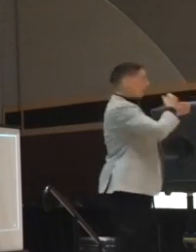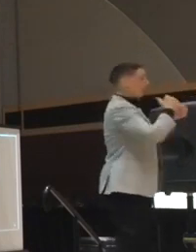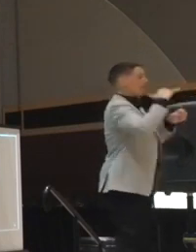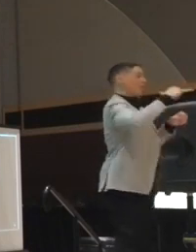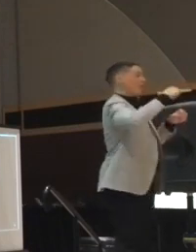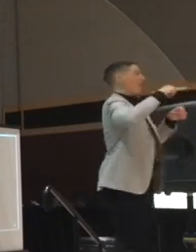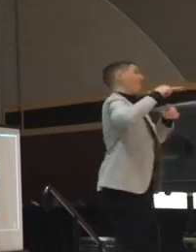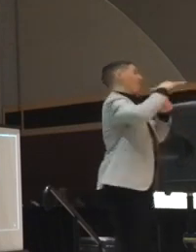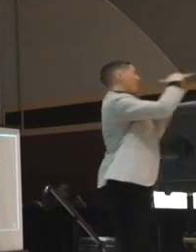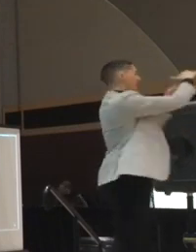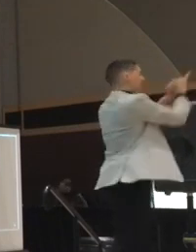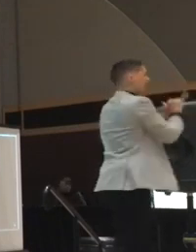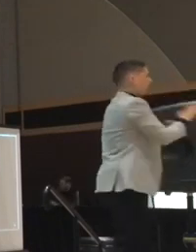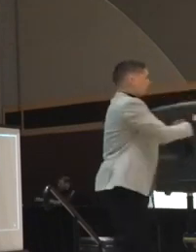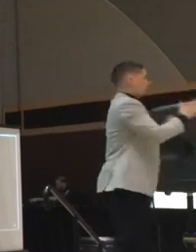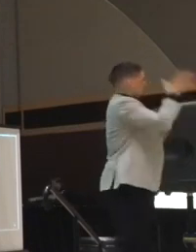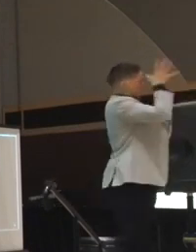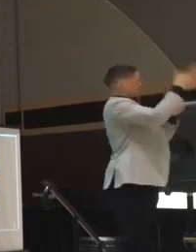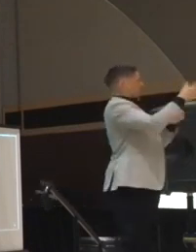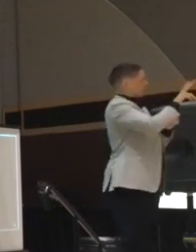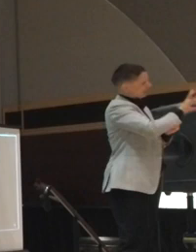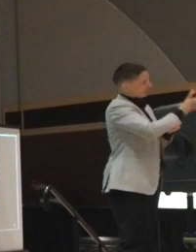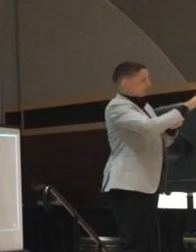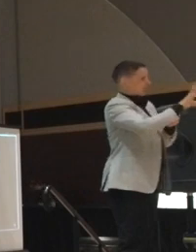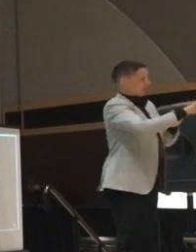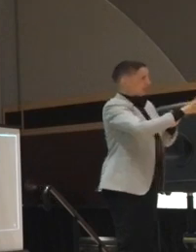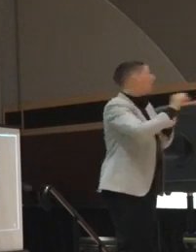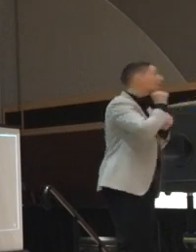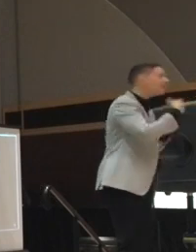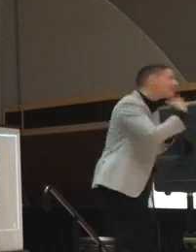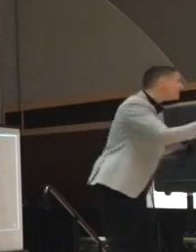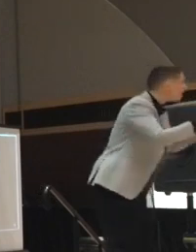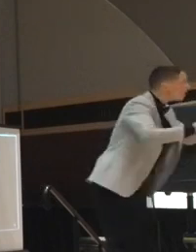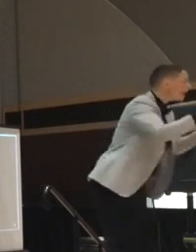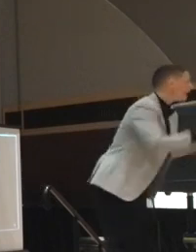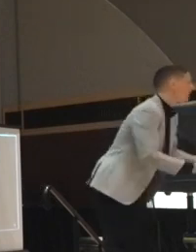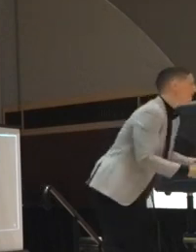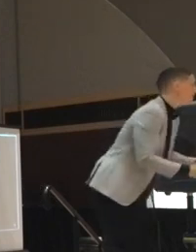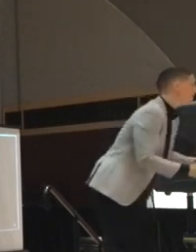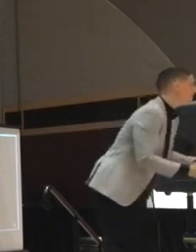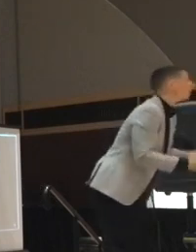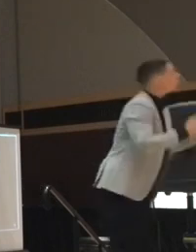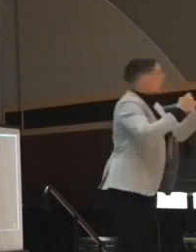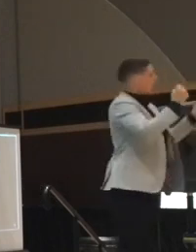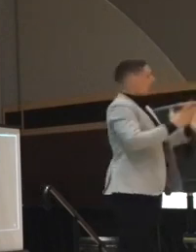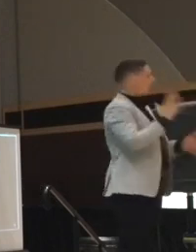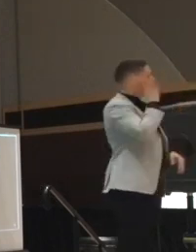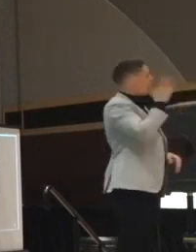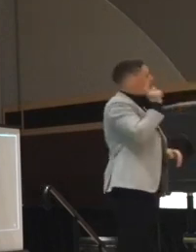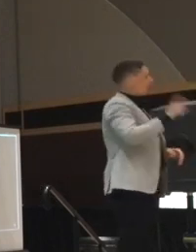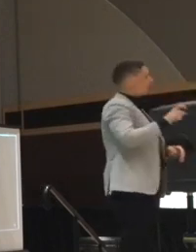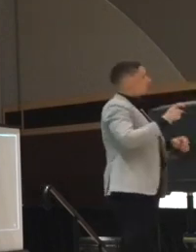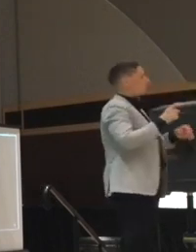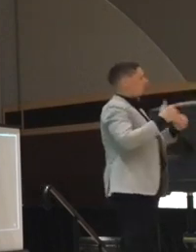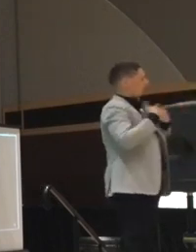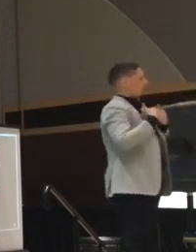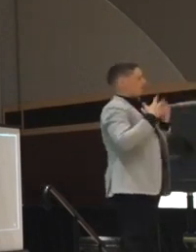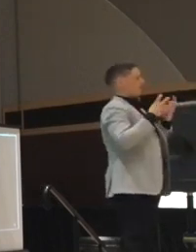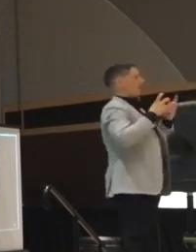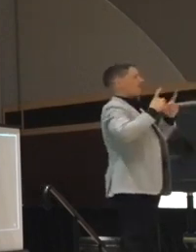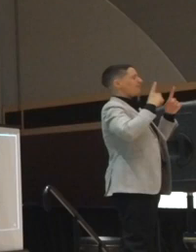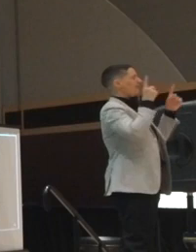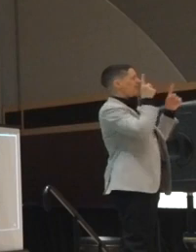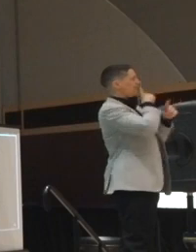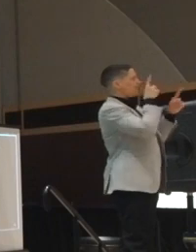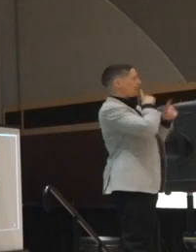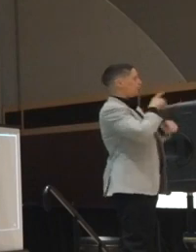737. And they didn't tell the pilots. Well, the pilots are going to have to do simulator time now. You